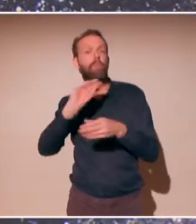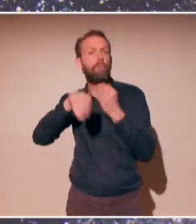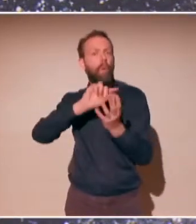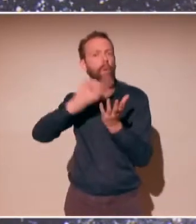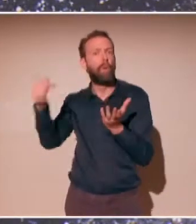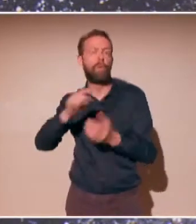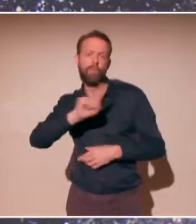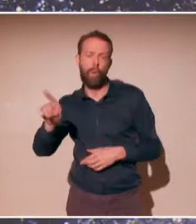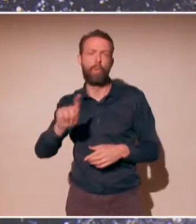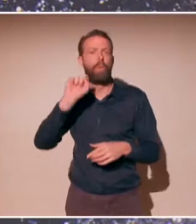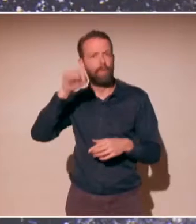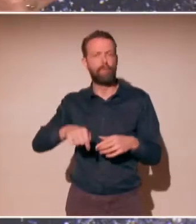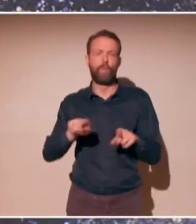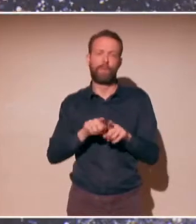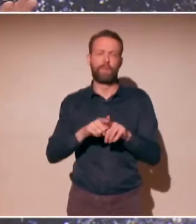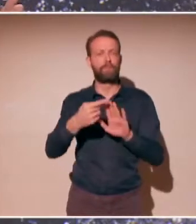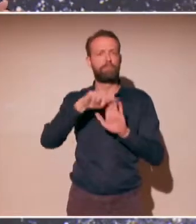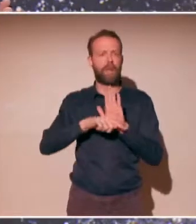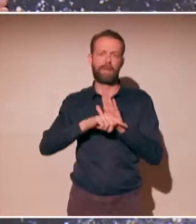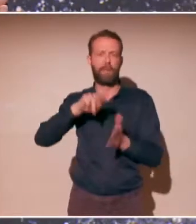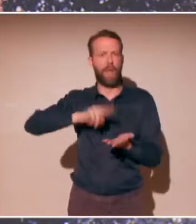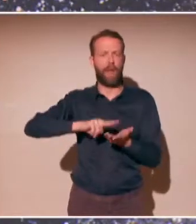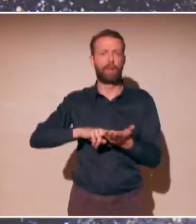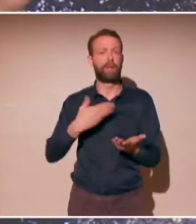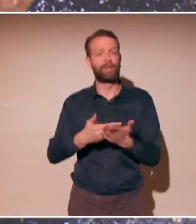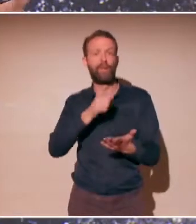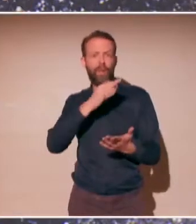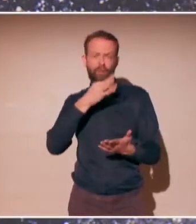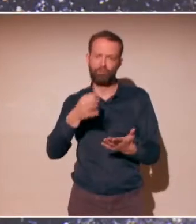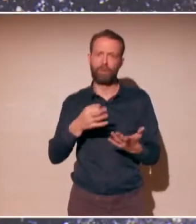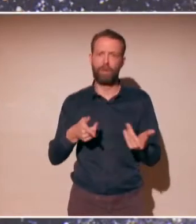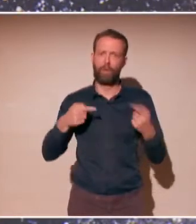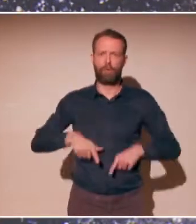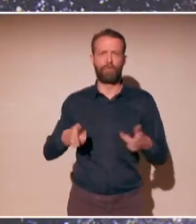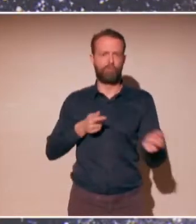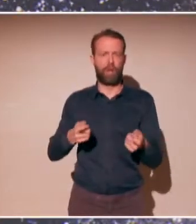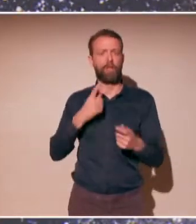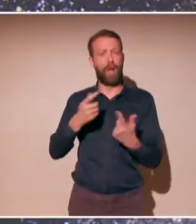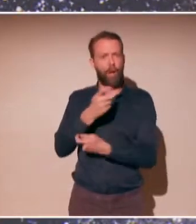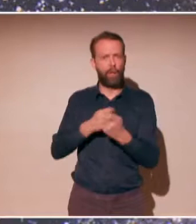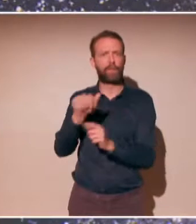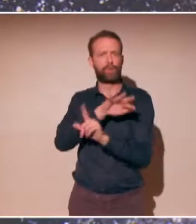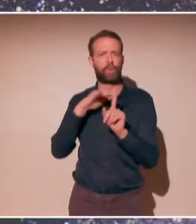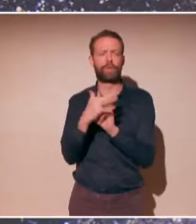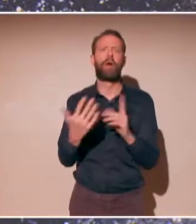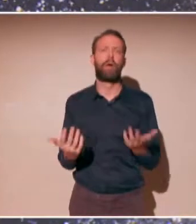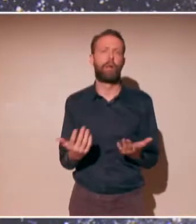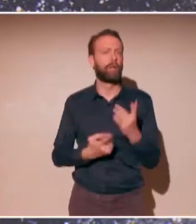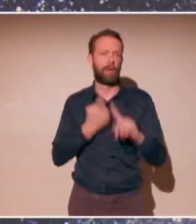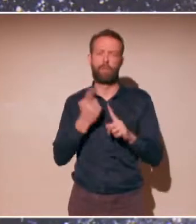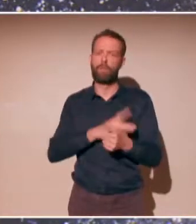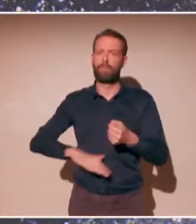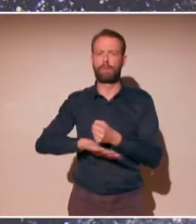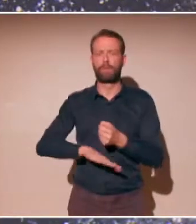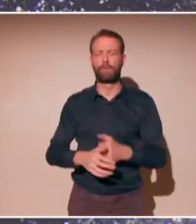end of the world. That's not possible. You've got to be realistic, and that sovereignty issue or principle that I talked about, of